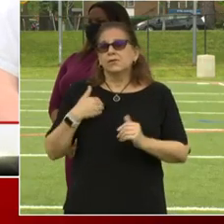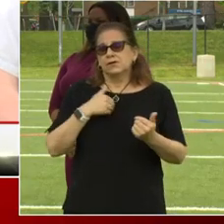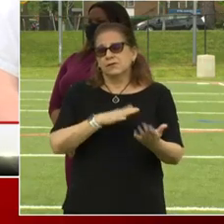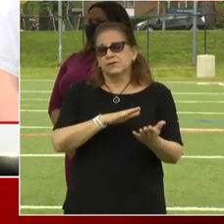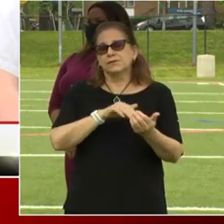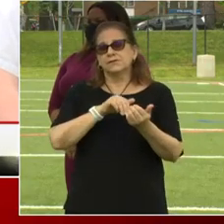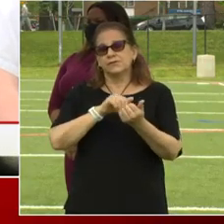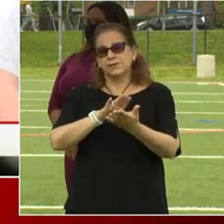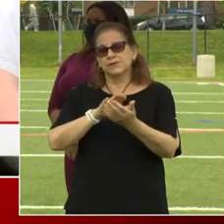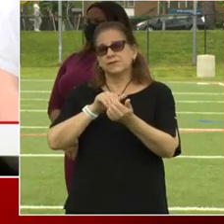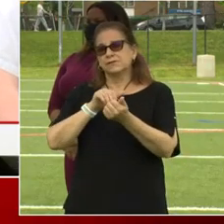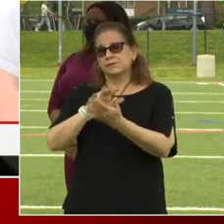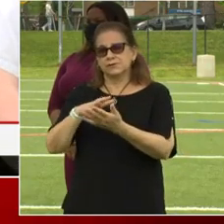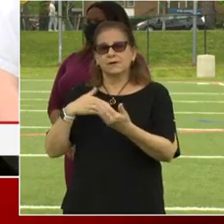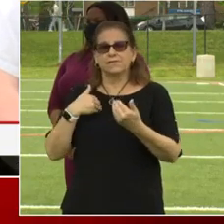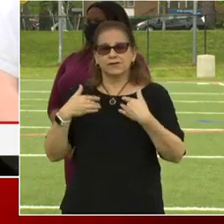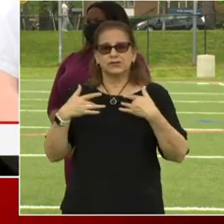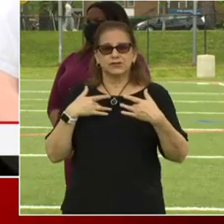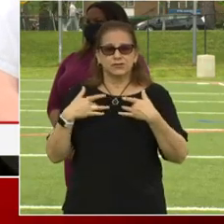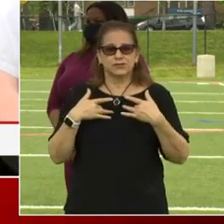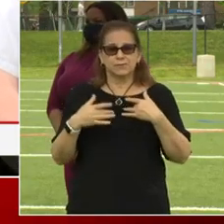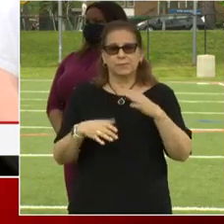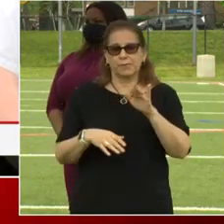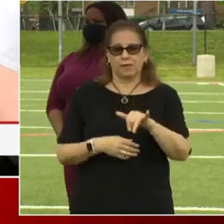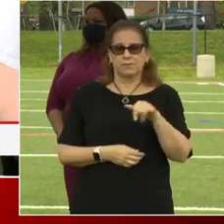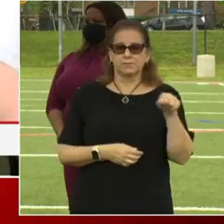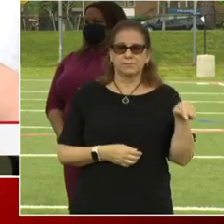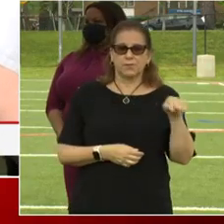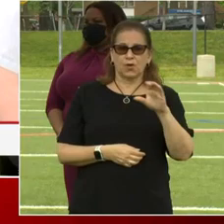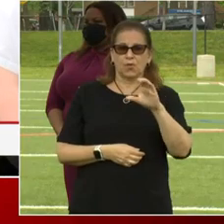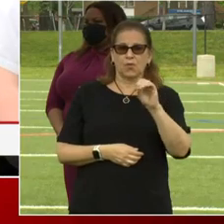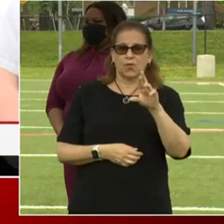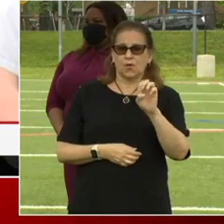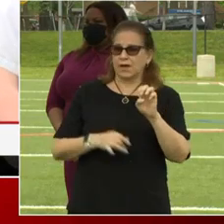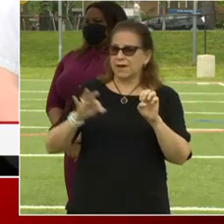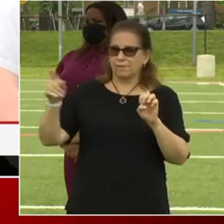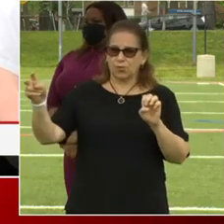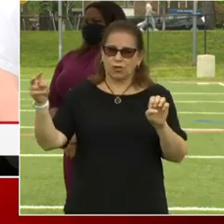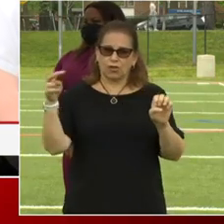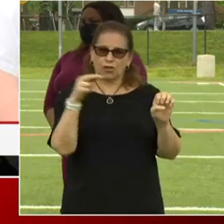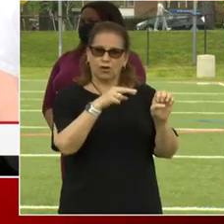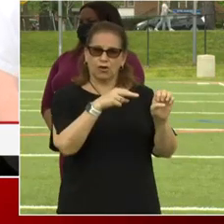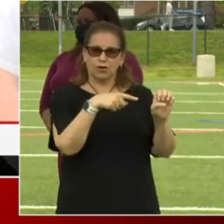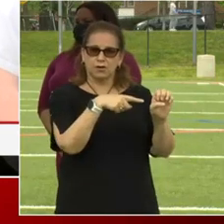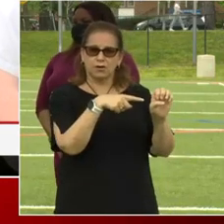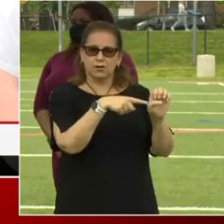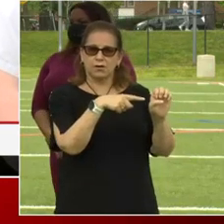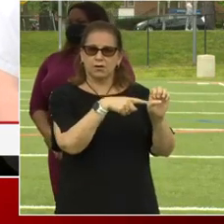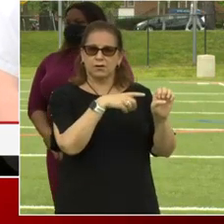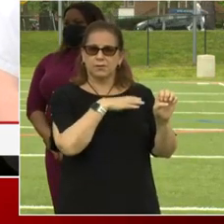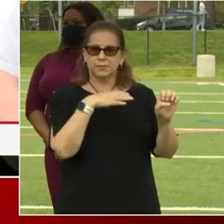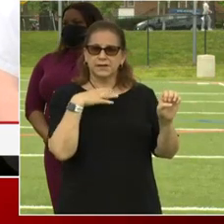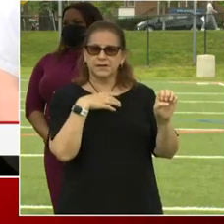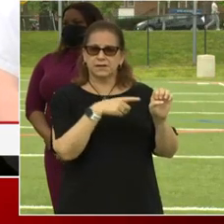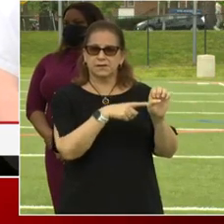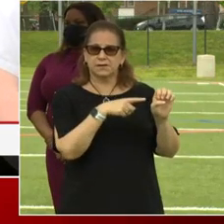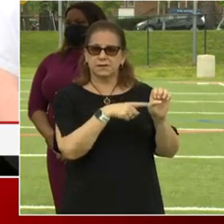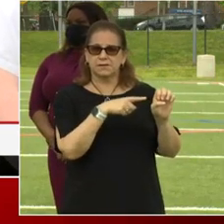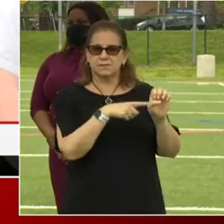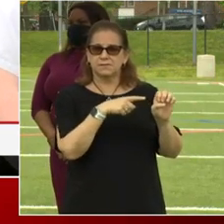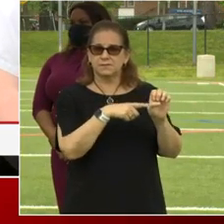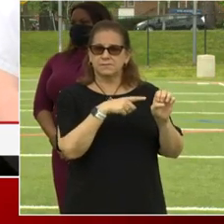the concerns raised by CORE, and if you look at I'm going to say the entirety of